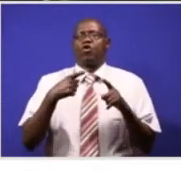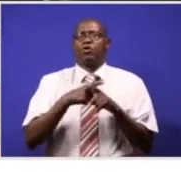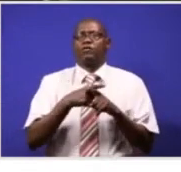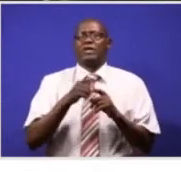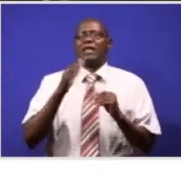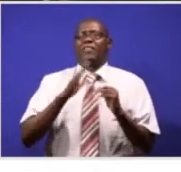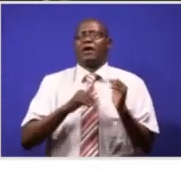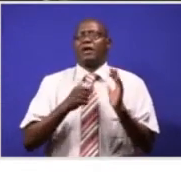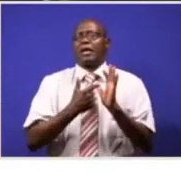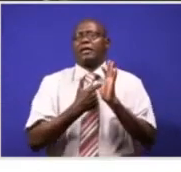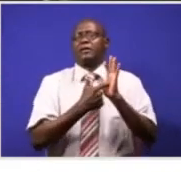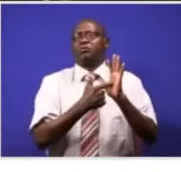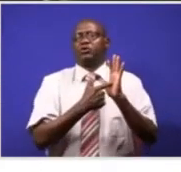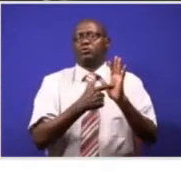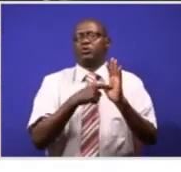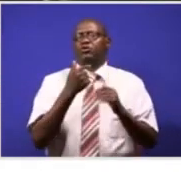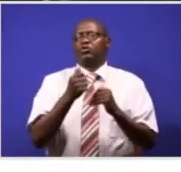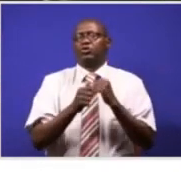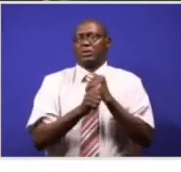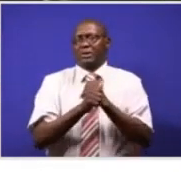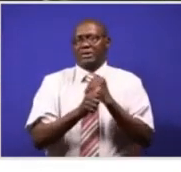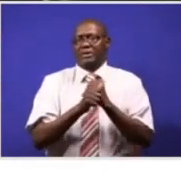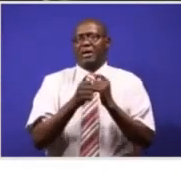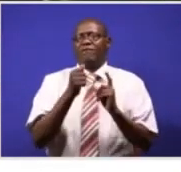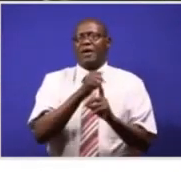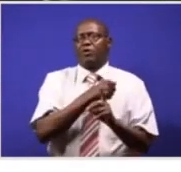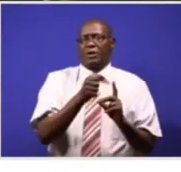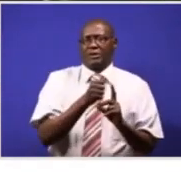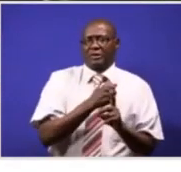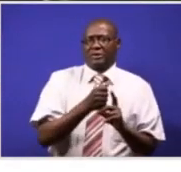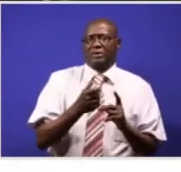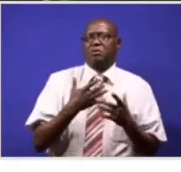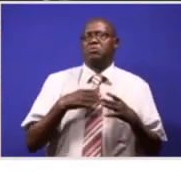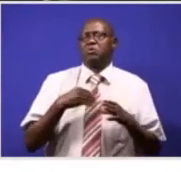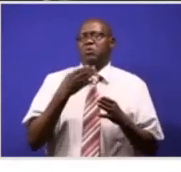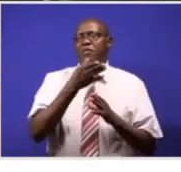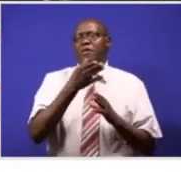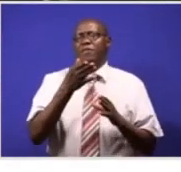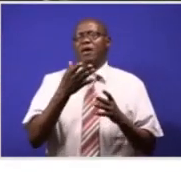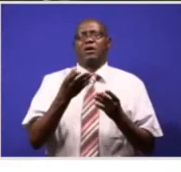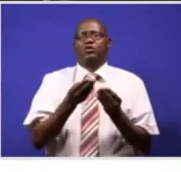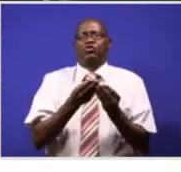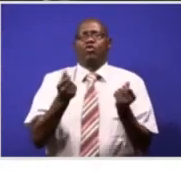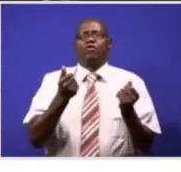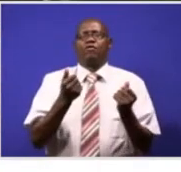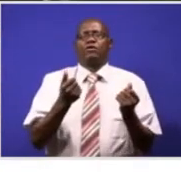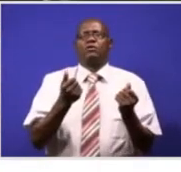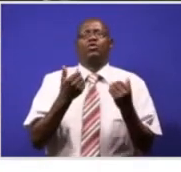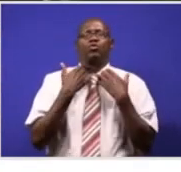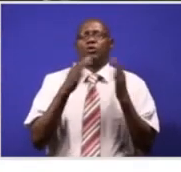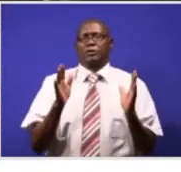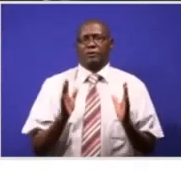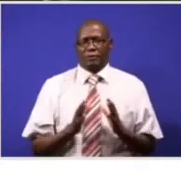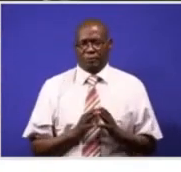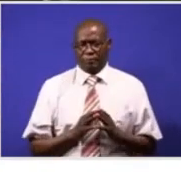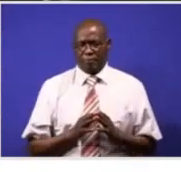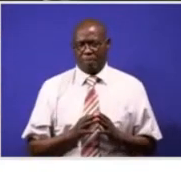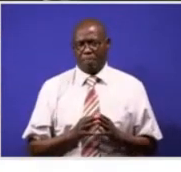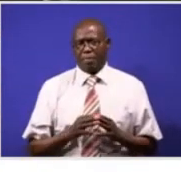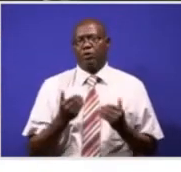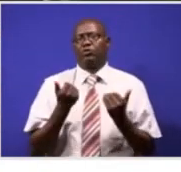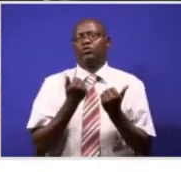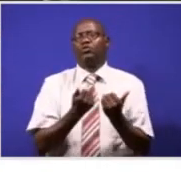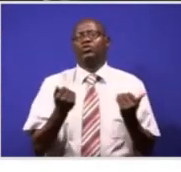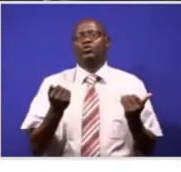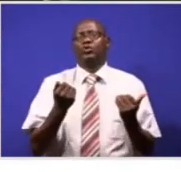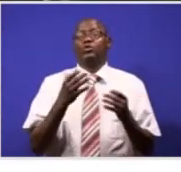them to violence and where people don't seem to resolve conflicts. And by the way, children